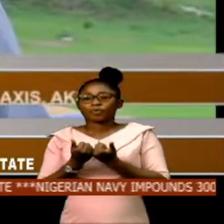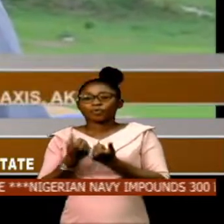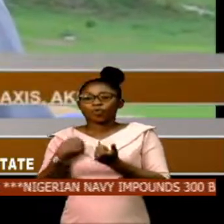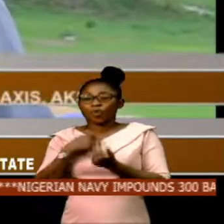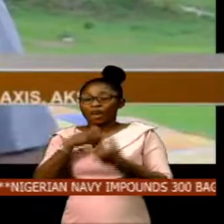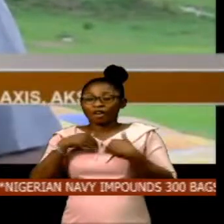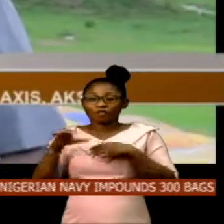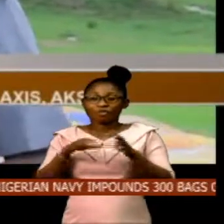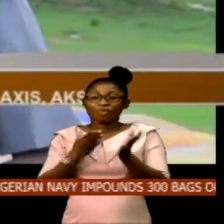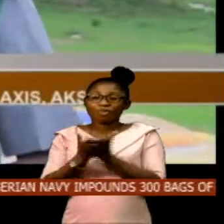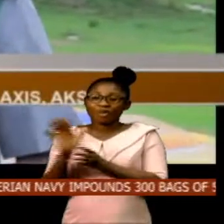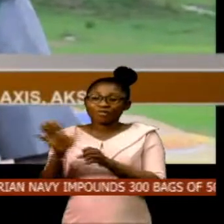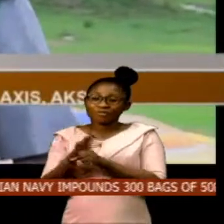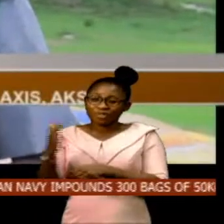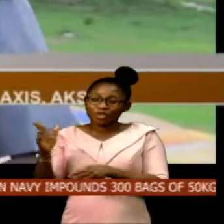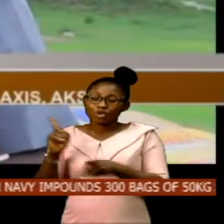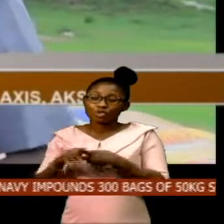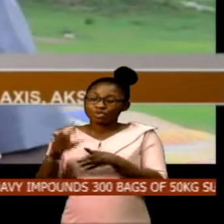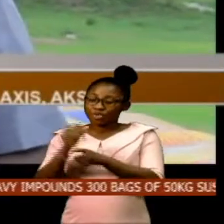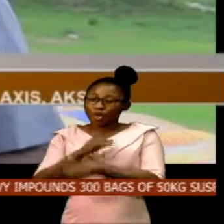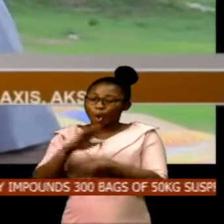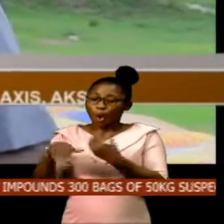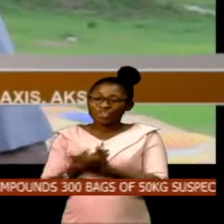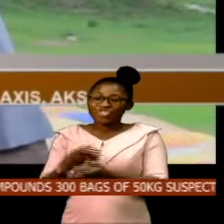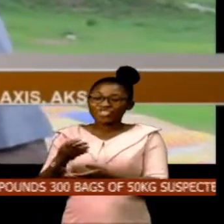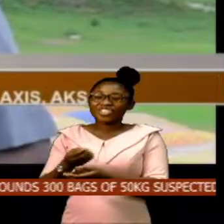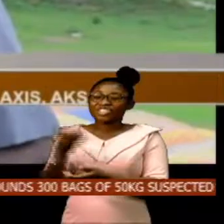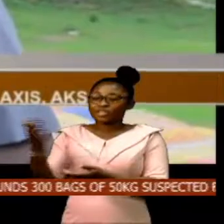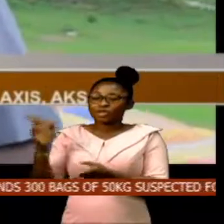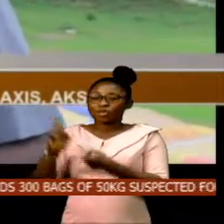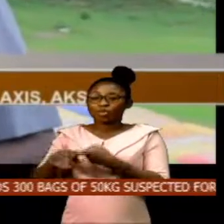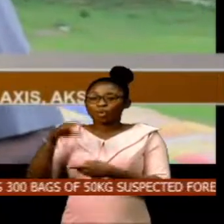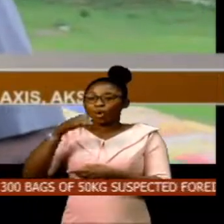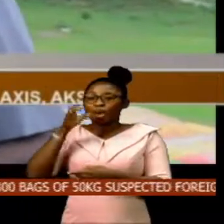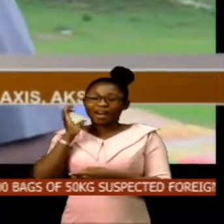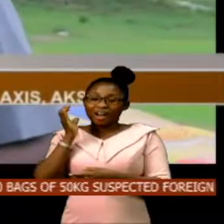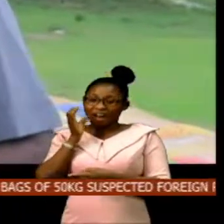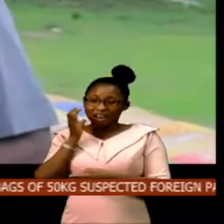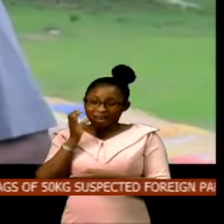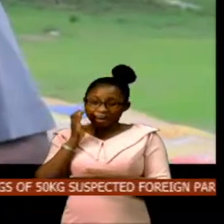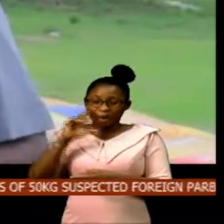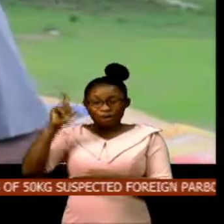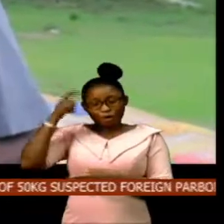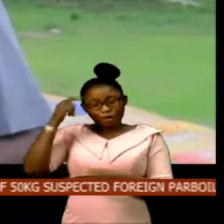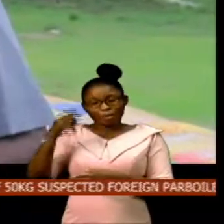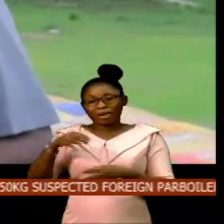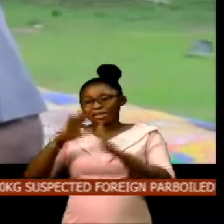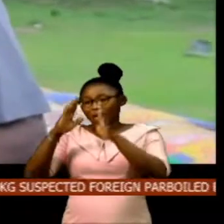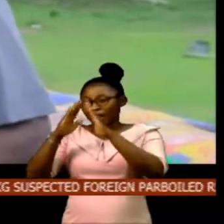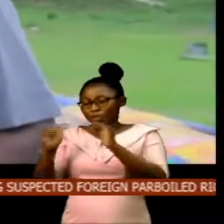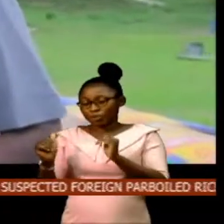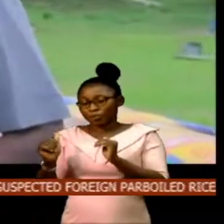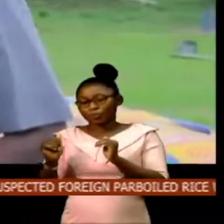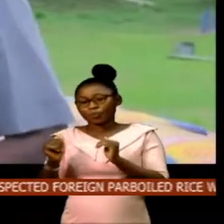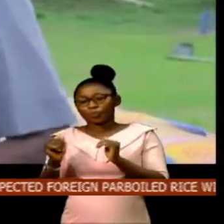The rightful table by taking the consignment to Calabar government warehouse where they would be